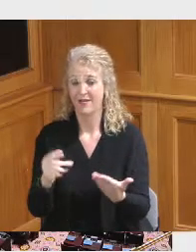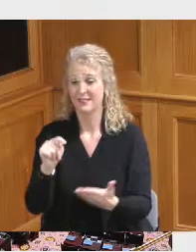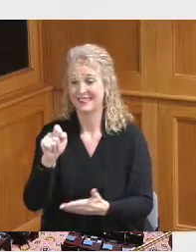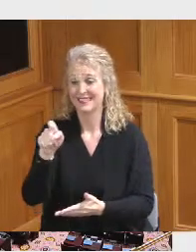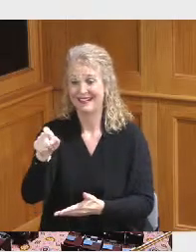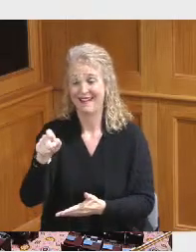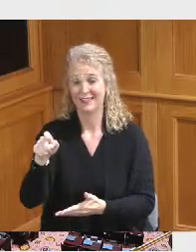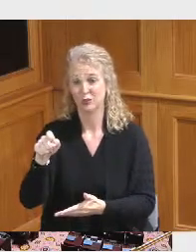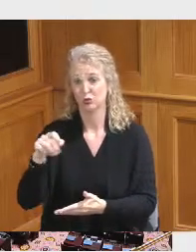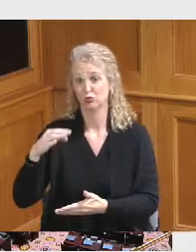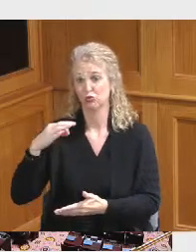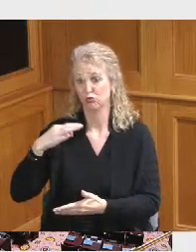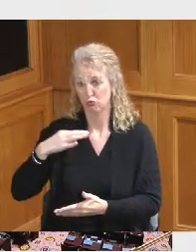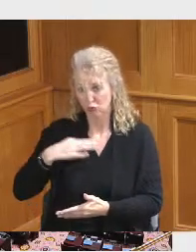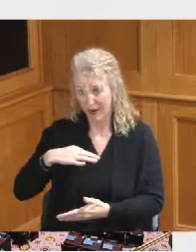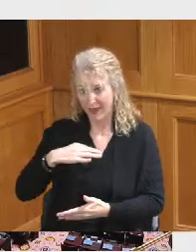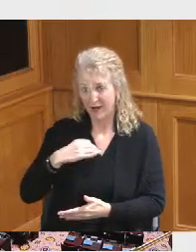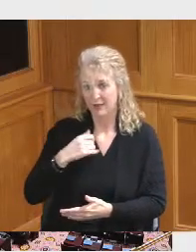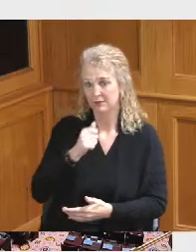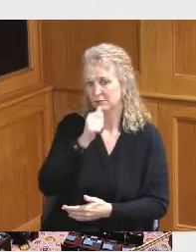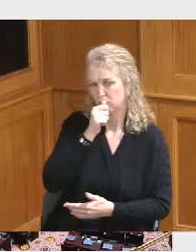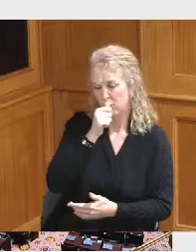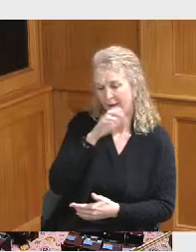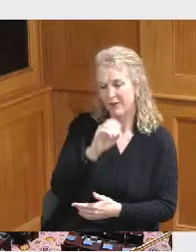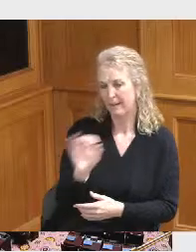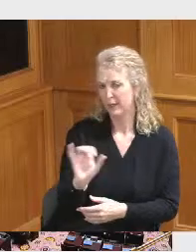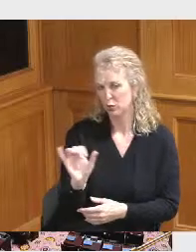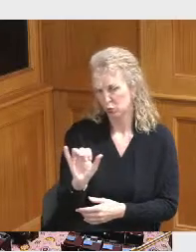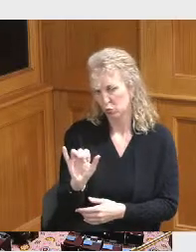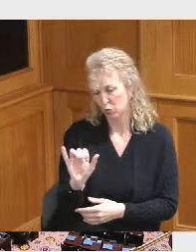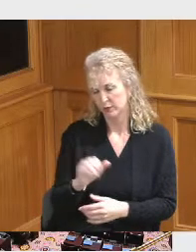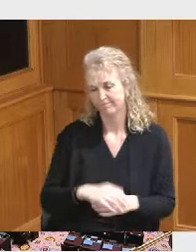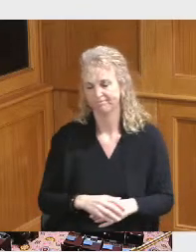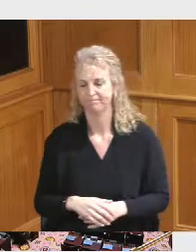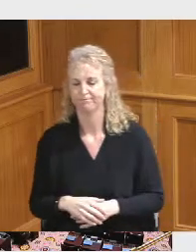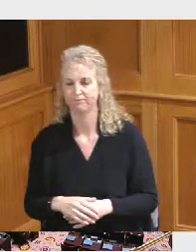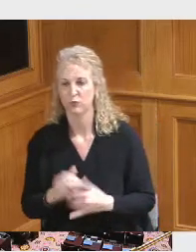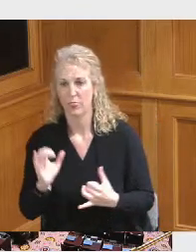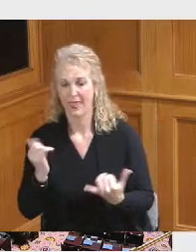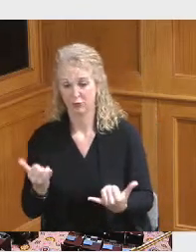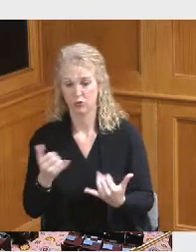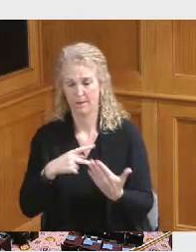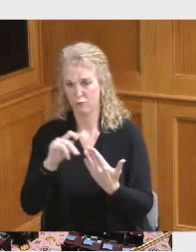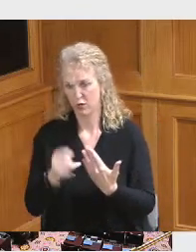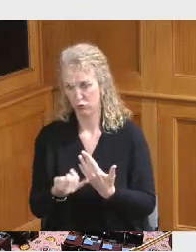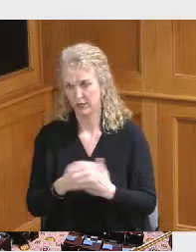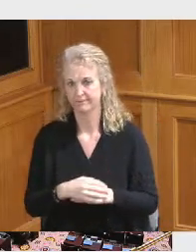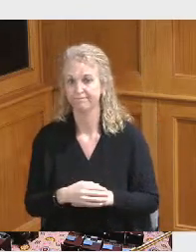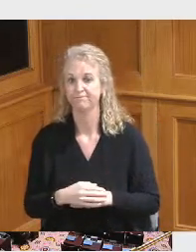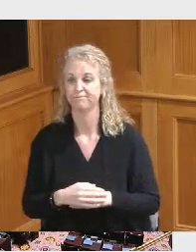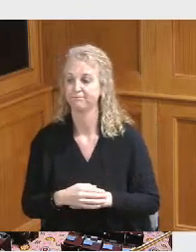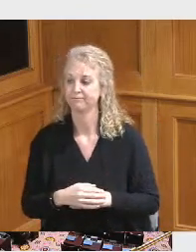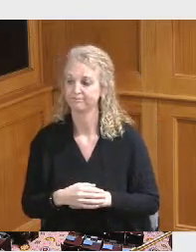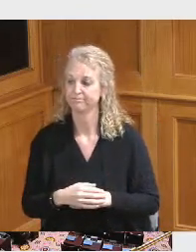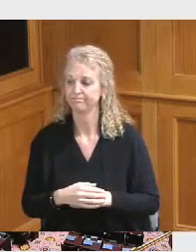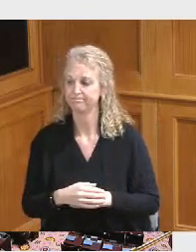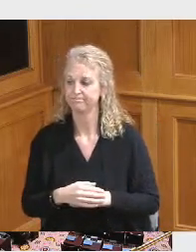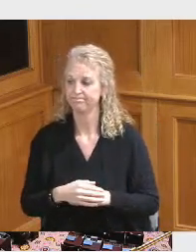to employers, to private companies as well. So that's something that we're working on currently in Columbus. I know that through